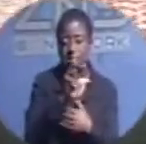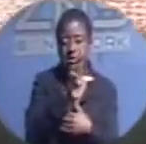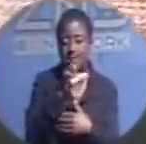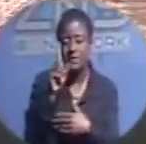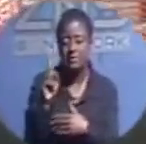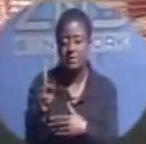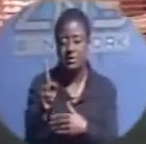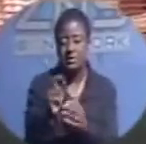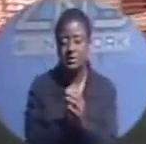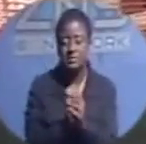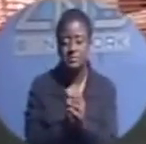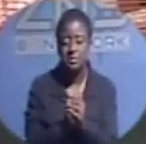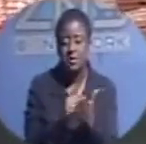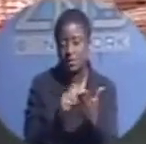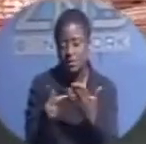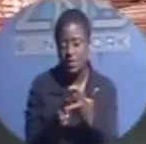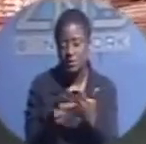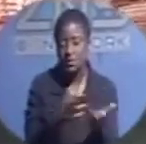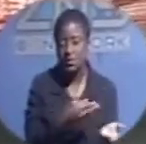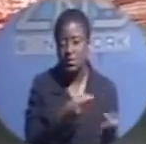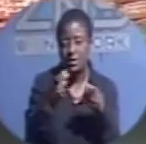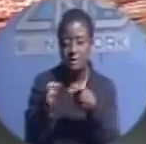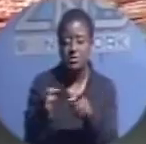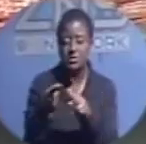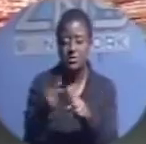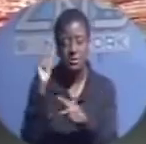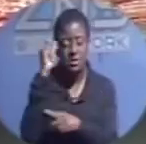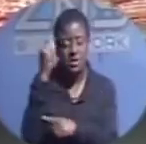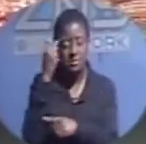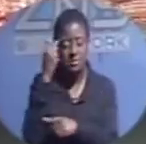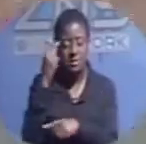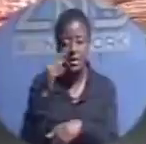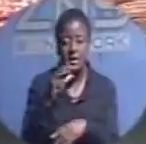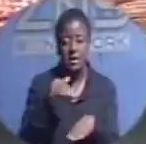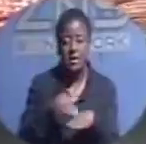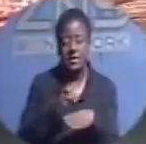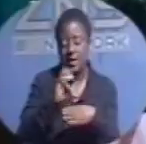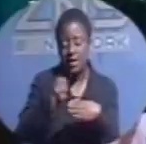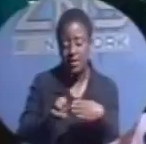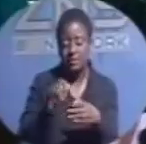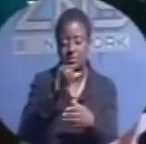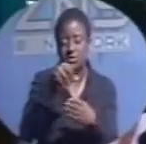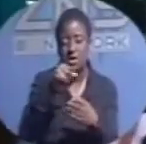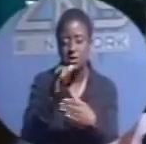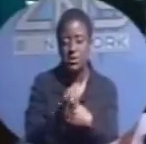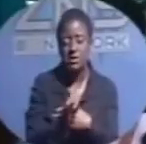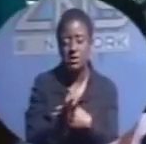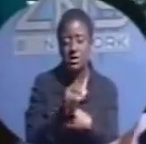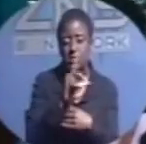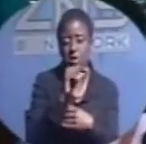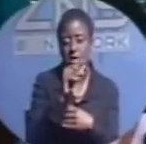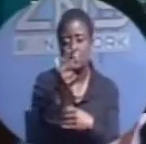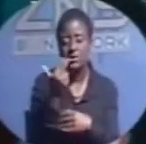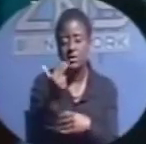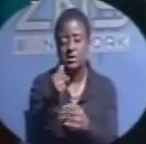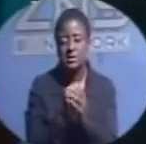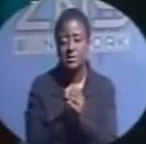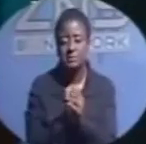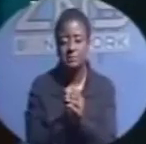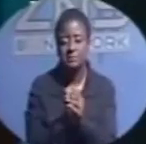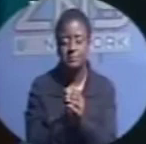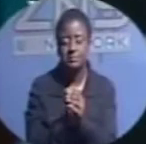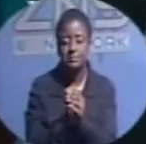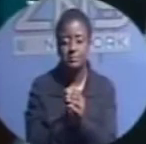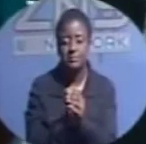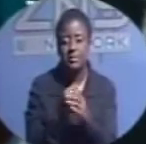to the government by the end of January 2013 at the latest. In the meantime, there will also thereafter be